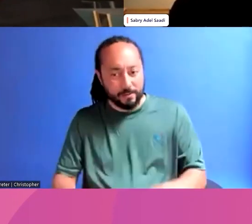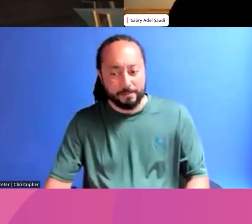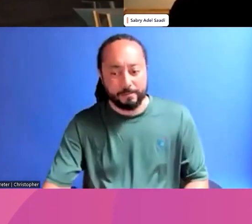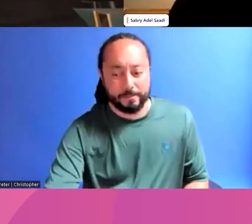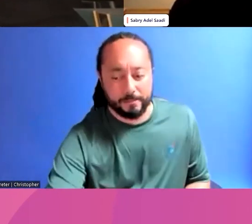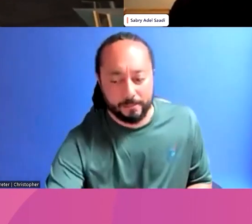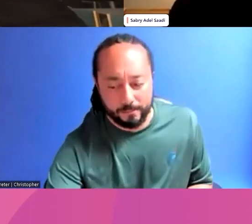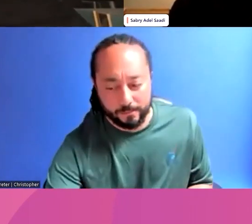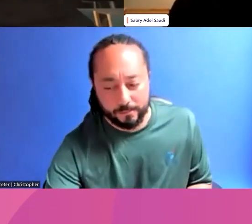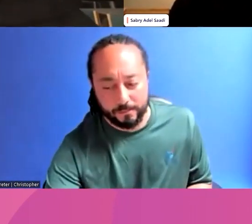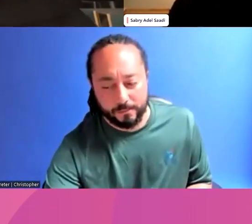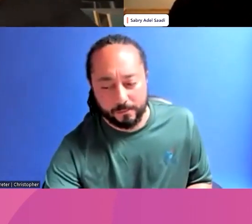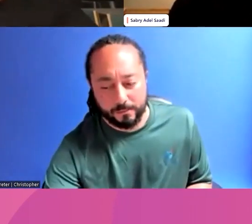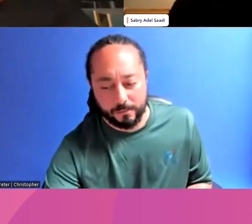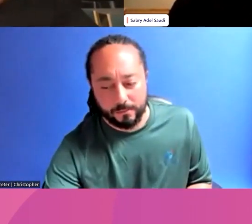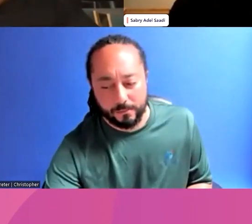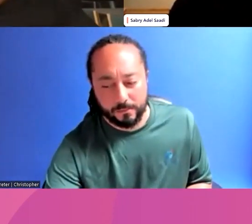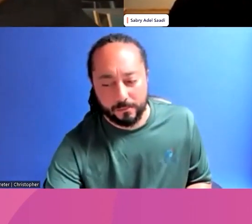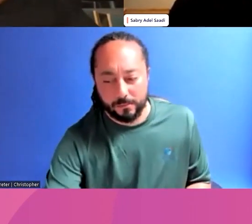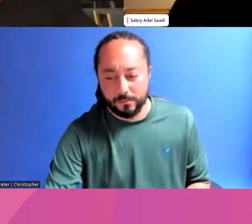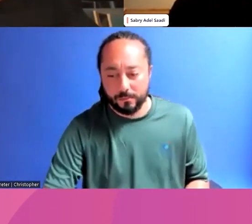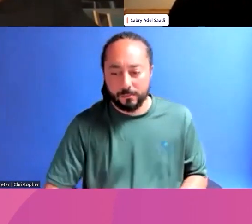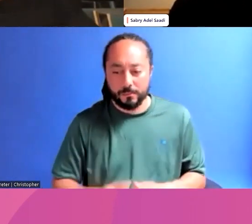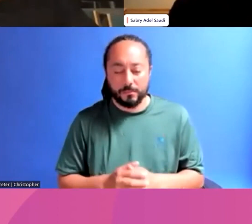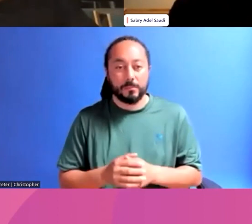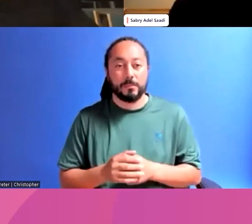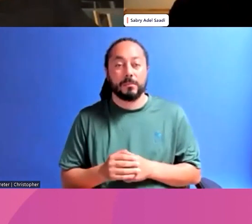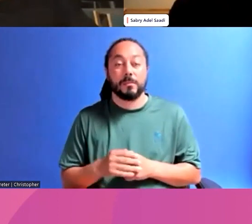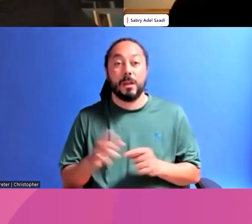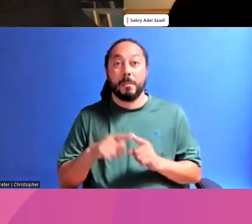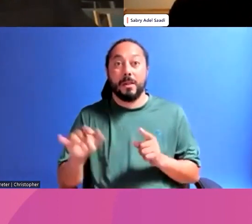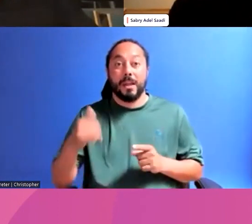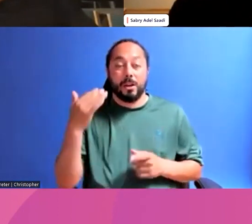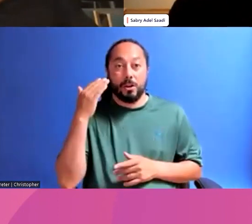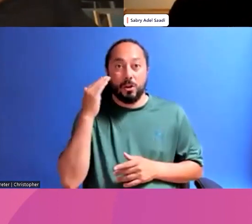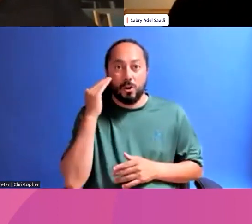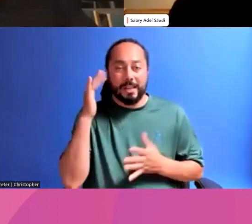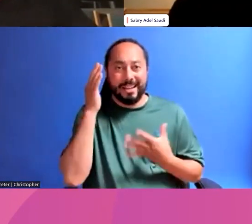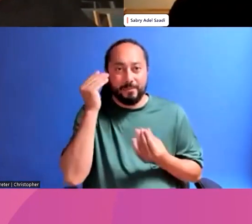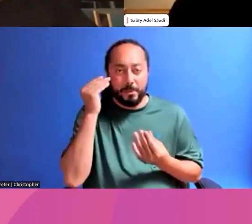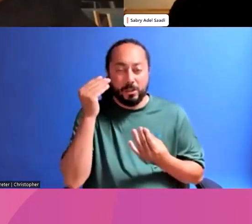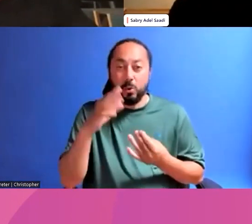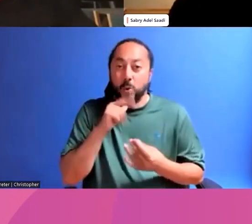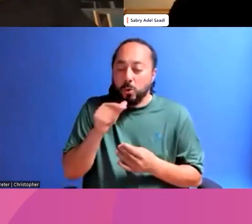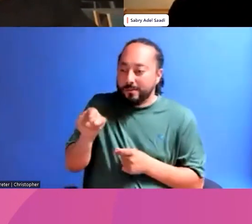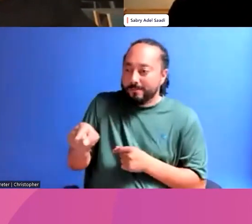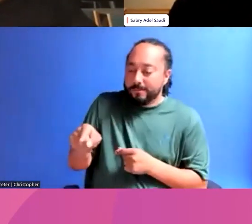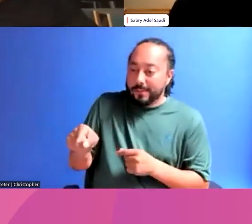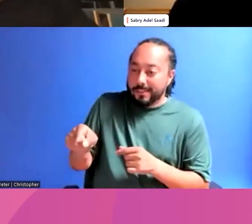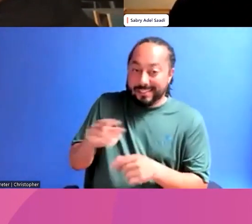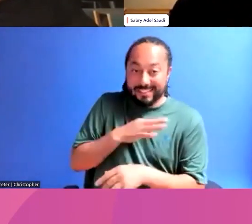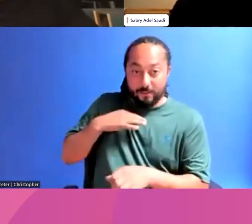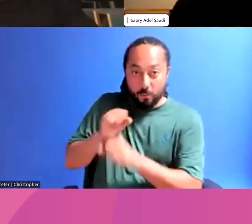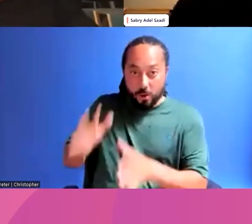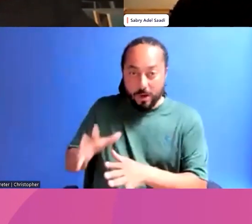knowledge dissemination would be like a really important aspect, like getting that information to the people that need to hear it at different levels, so that we can